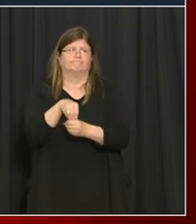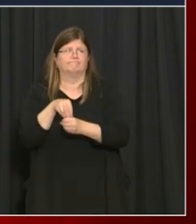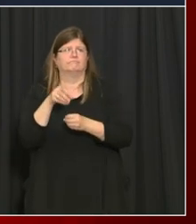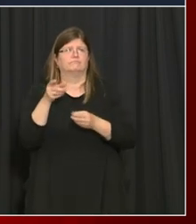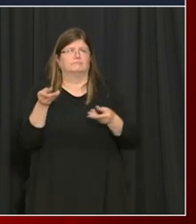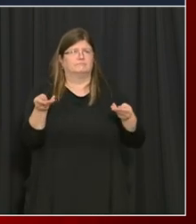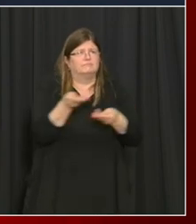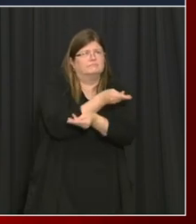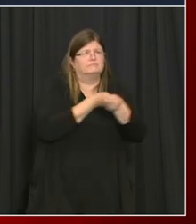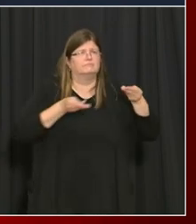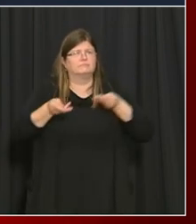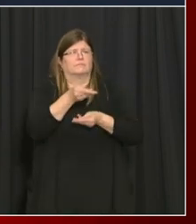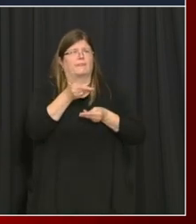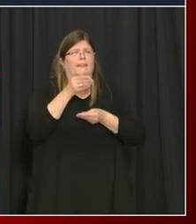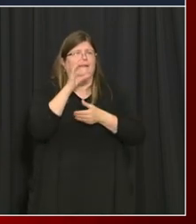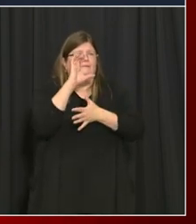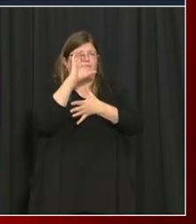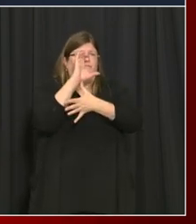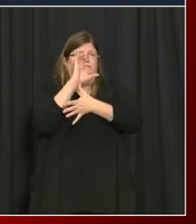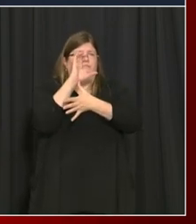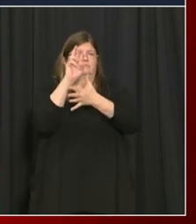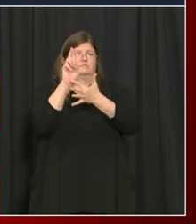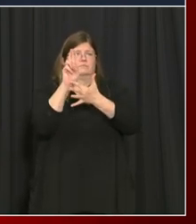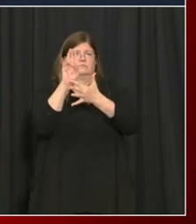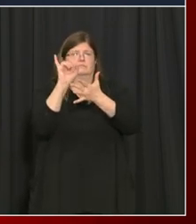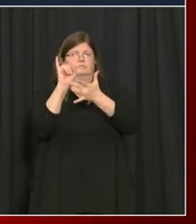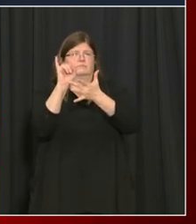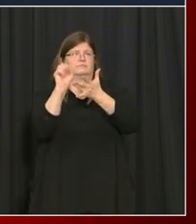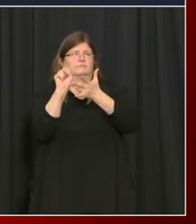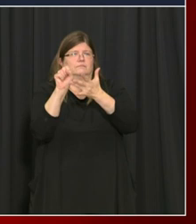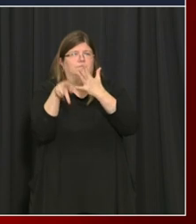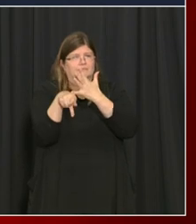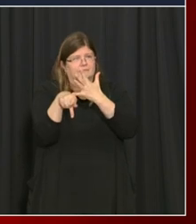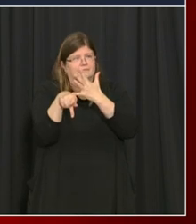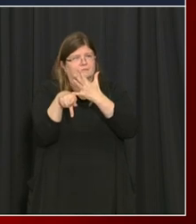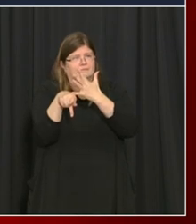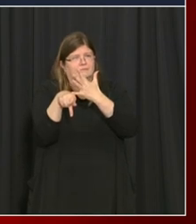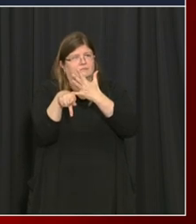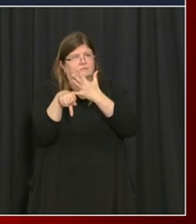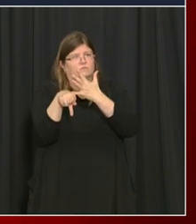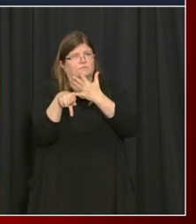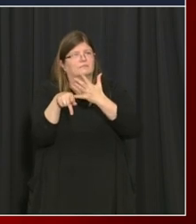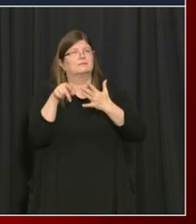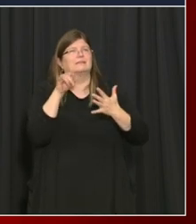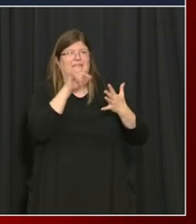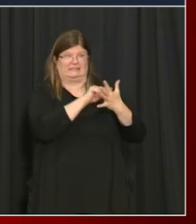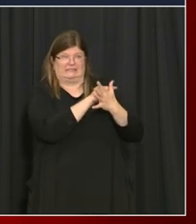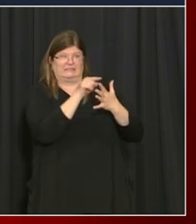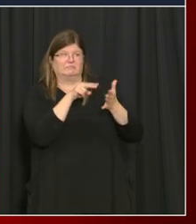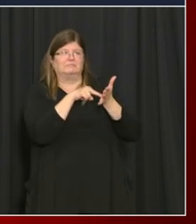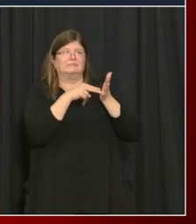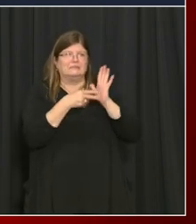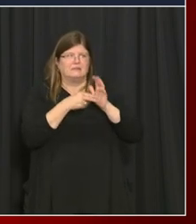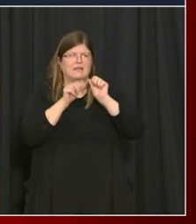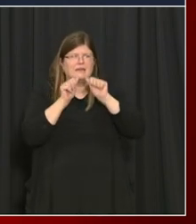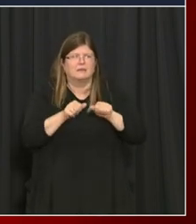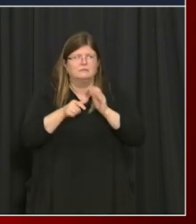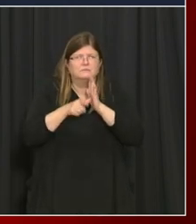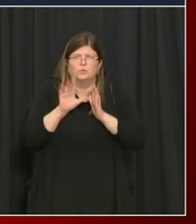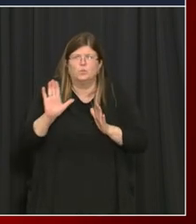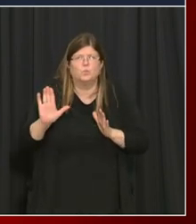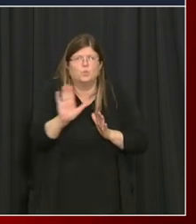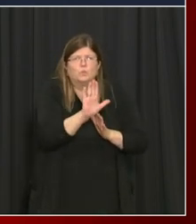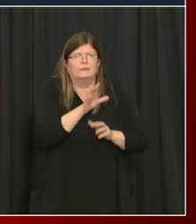CRISP. So many individuals, their clinical record will be available, and our staff have the ability to review that clinical record and